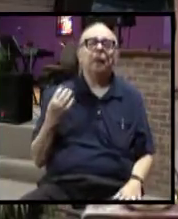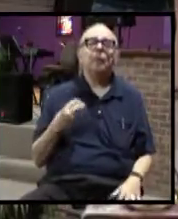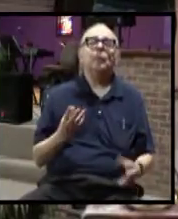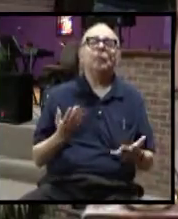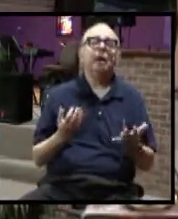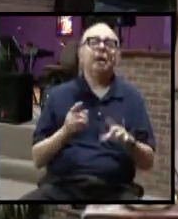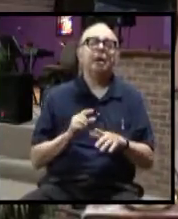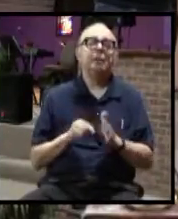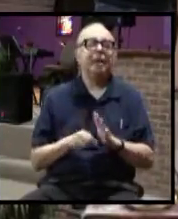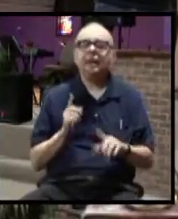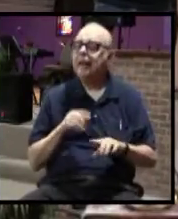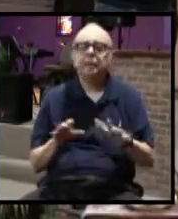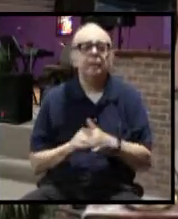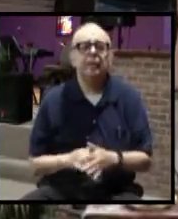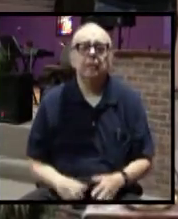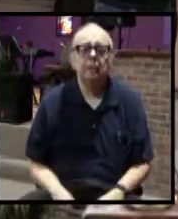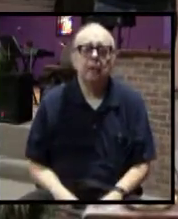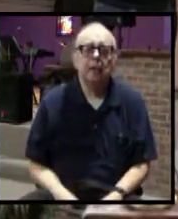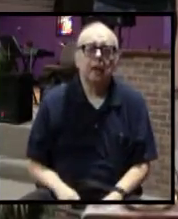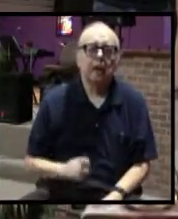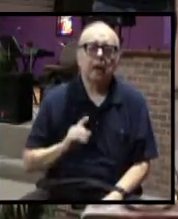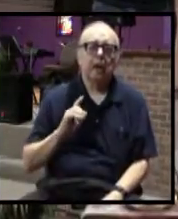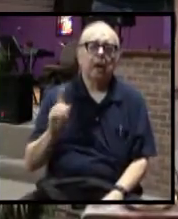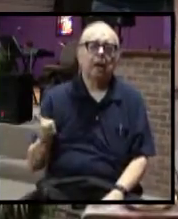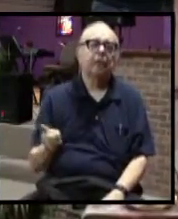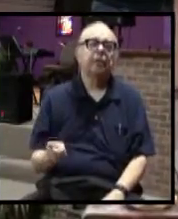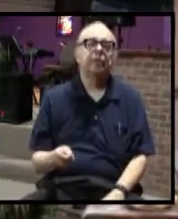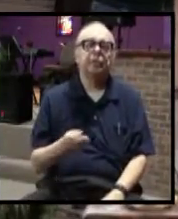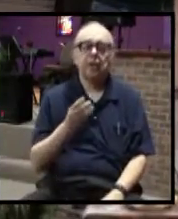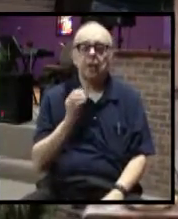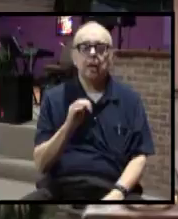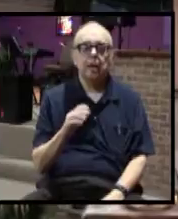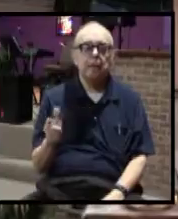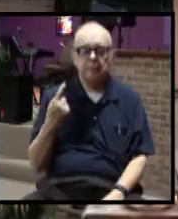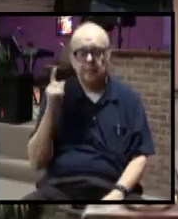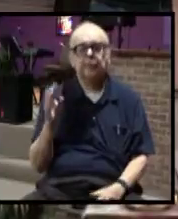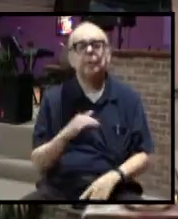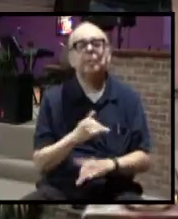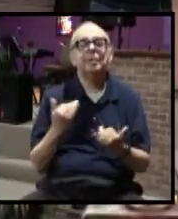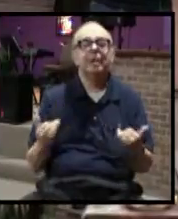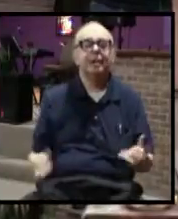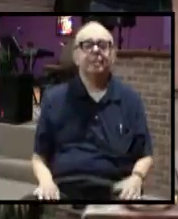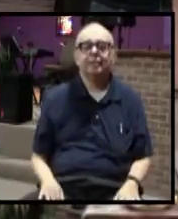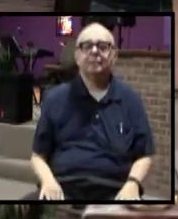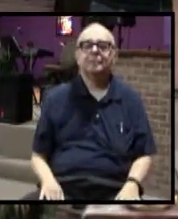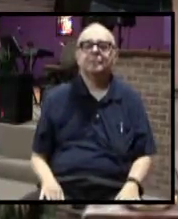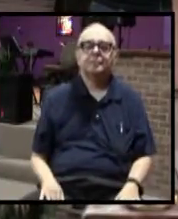no way. There goes our meal for tonight.